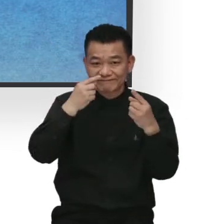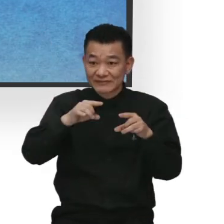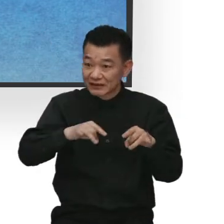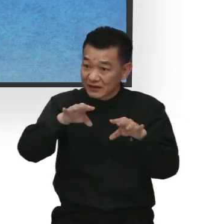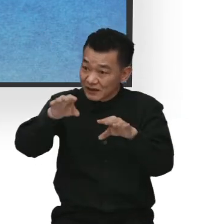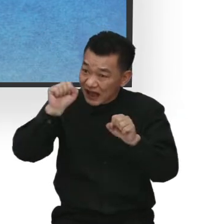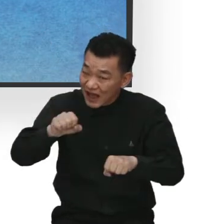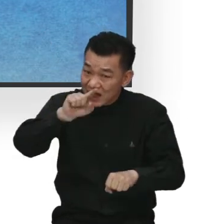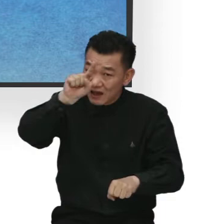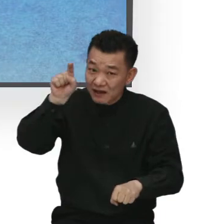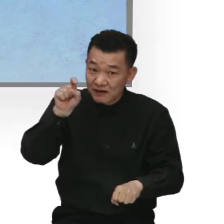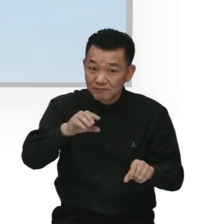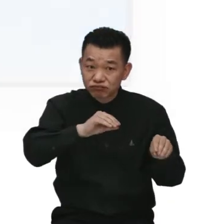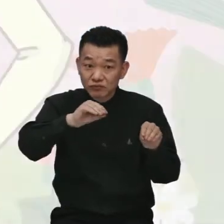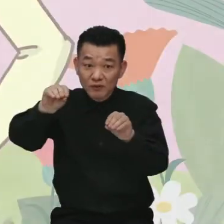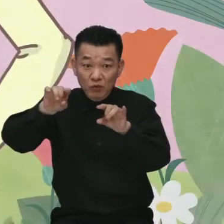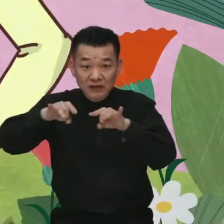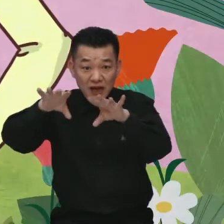without breaking up?